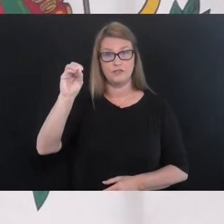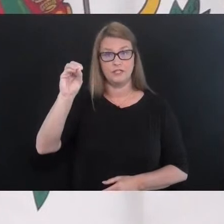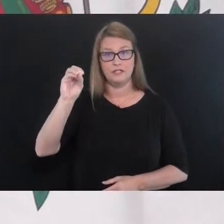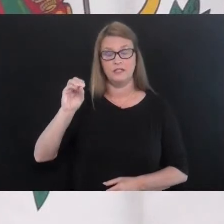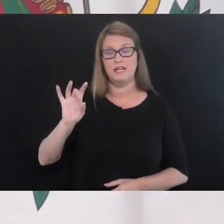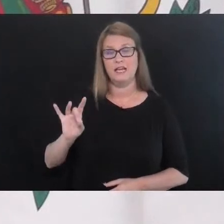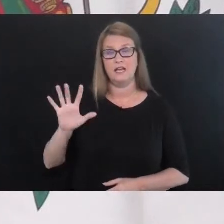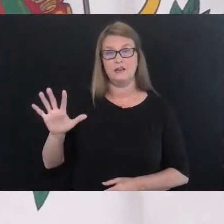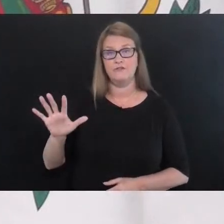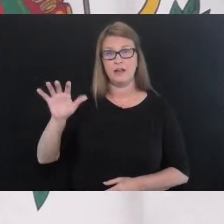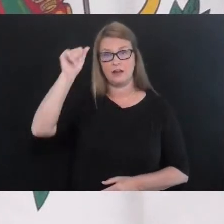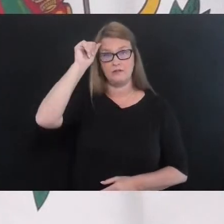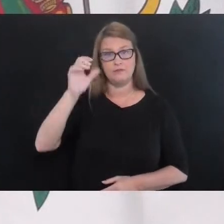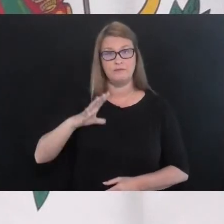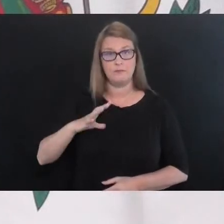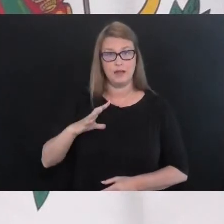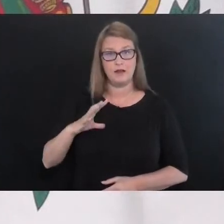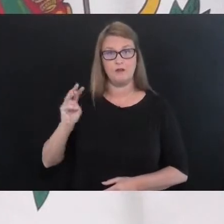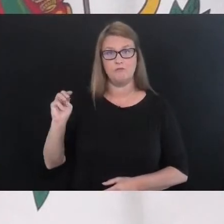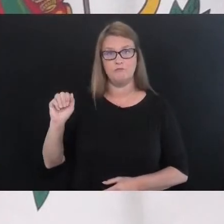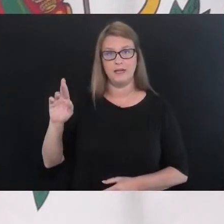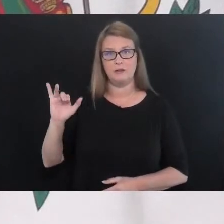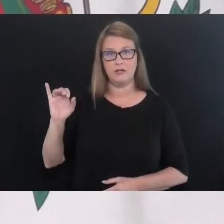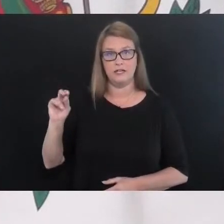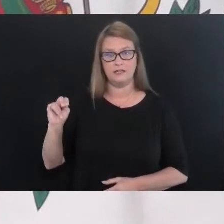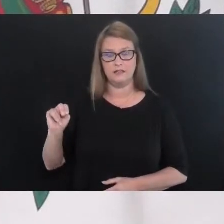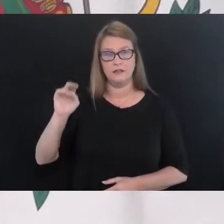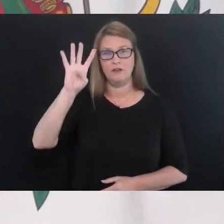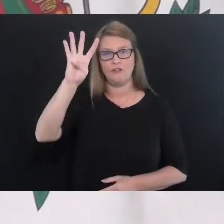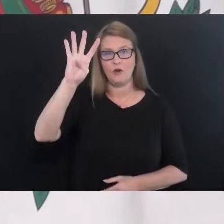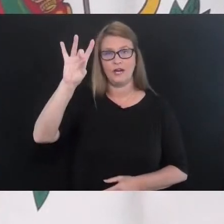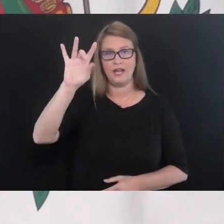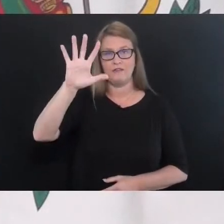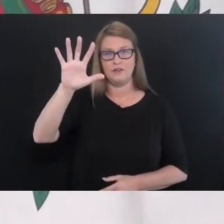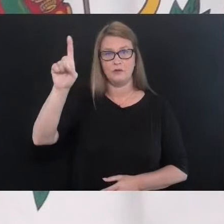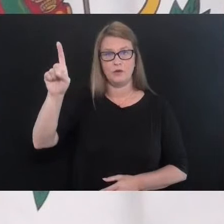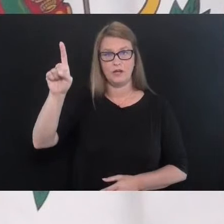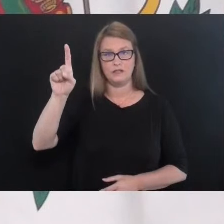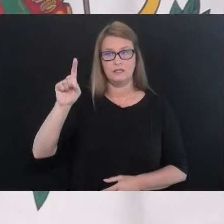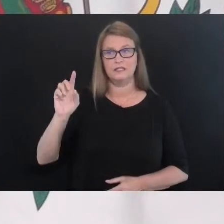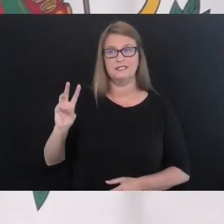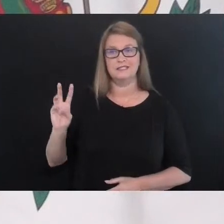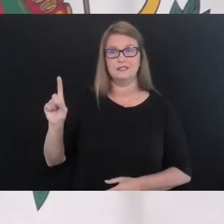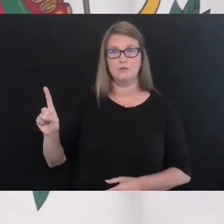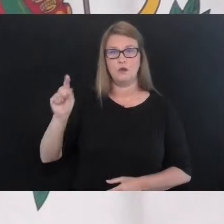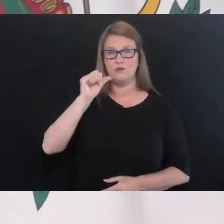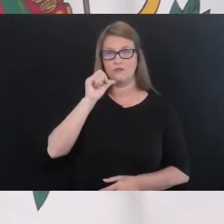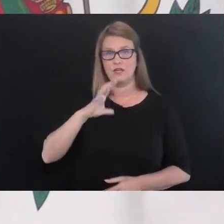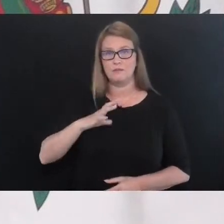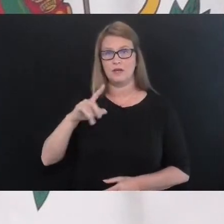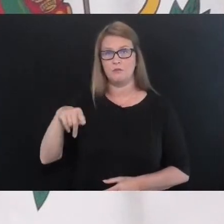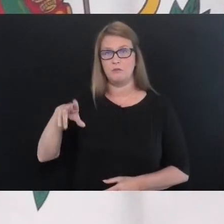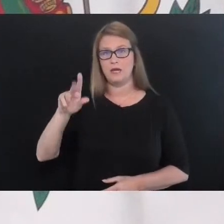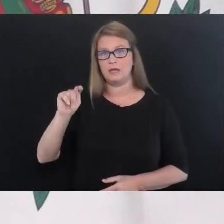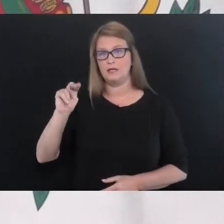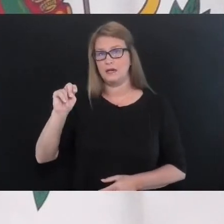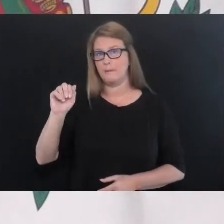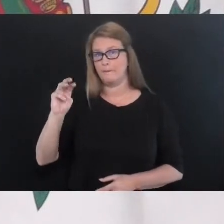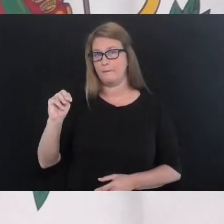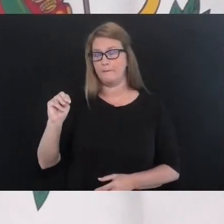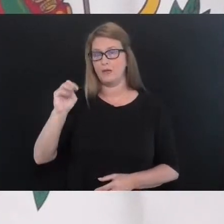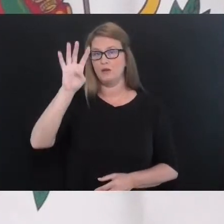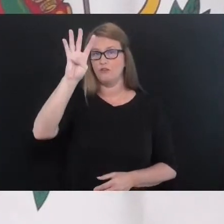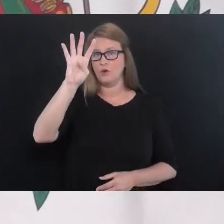an 85-year-old male from Marion County. The 4,851st death, a 61-year-old female from Putnam County.